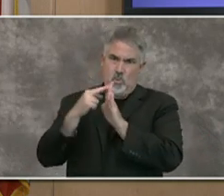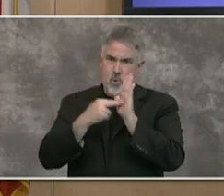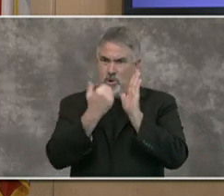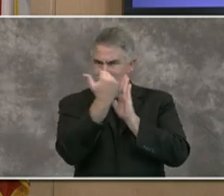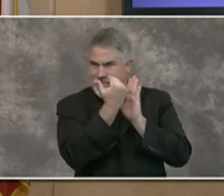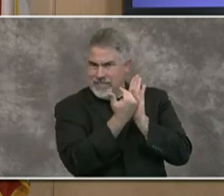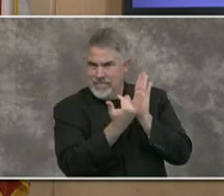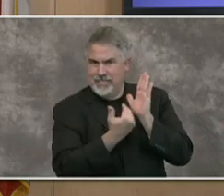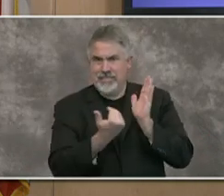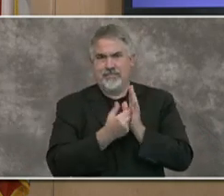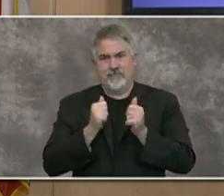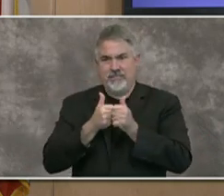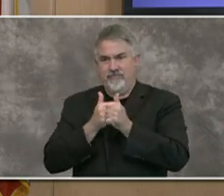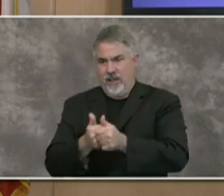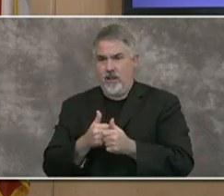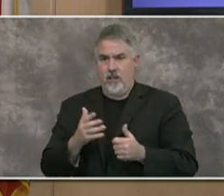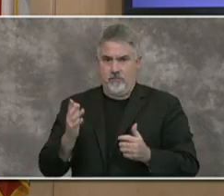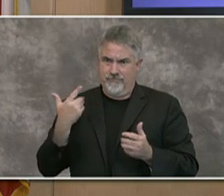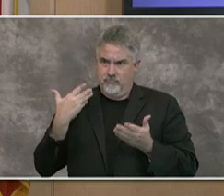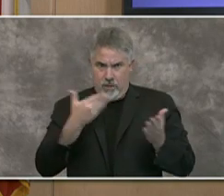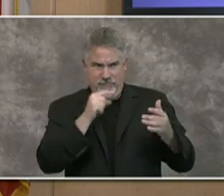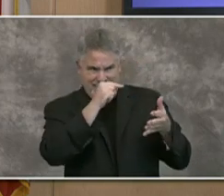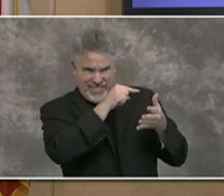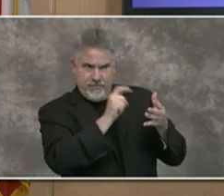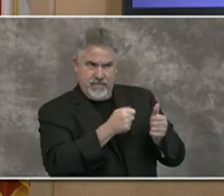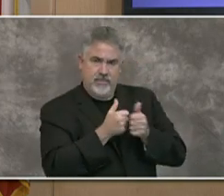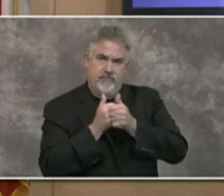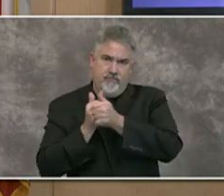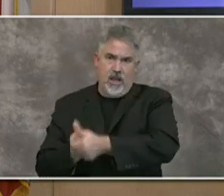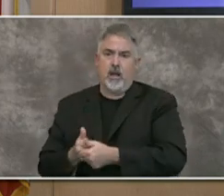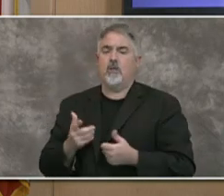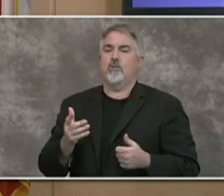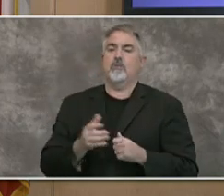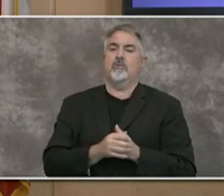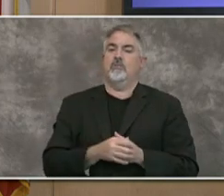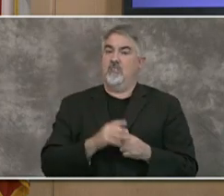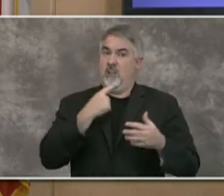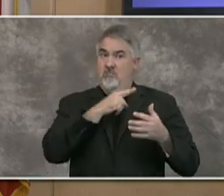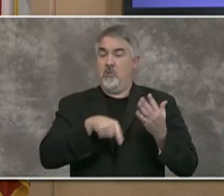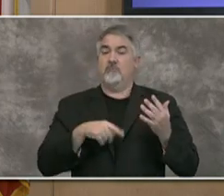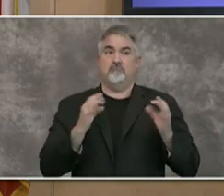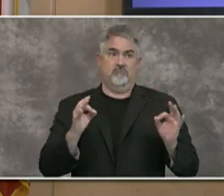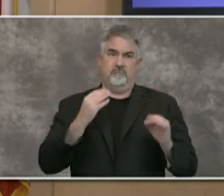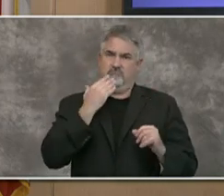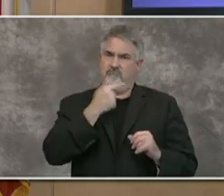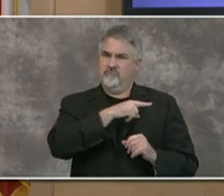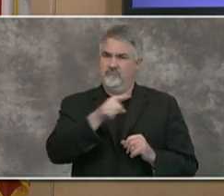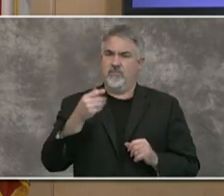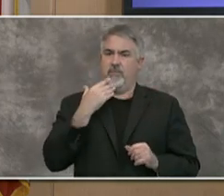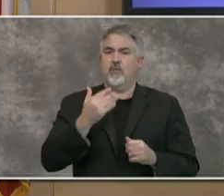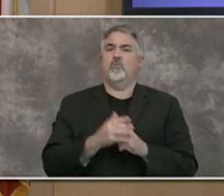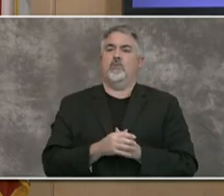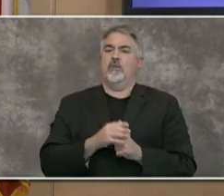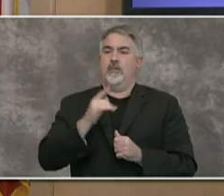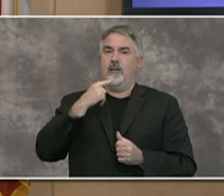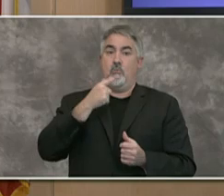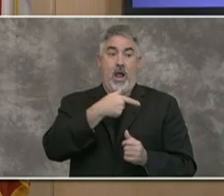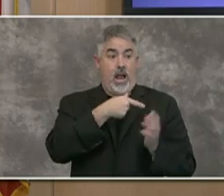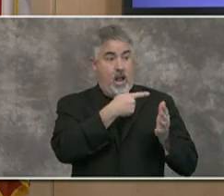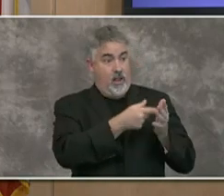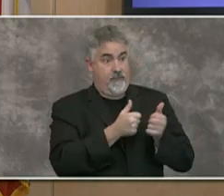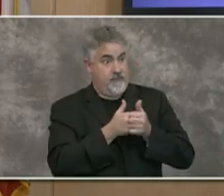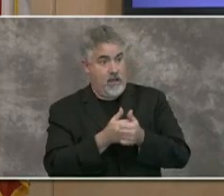and recommendations. All of these actions are, in fact, we know, bending the curve and will save lives, and we thank you for